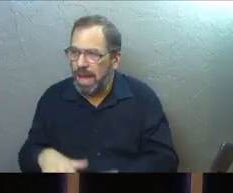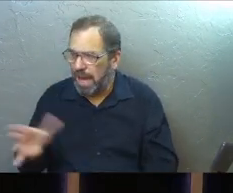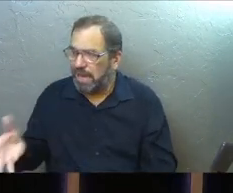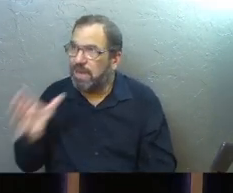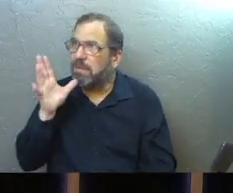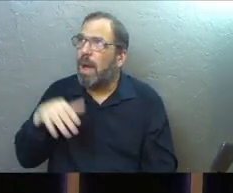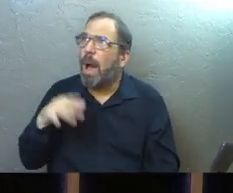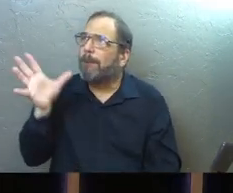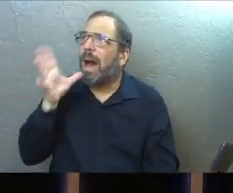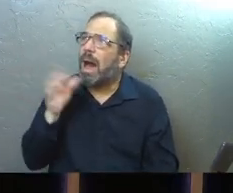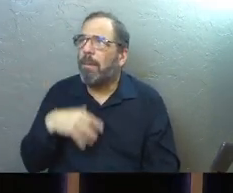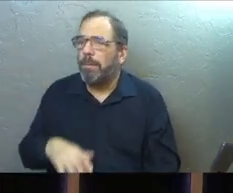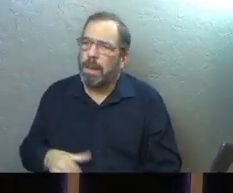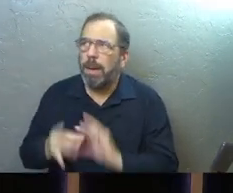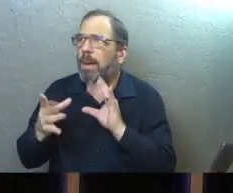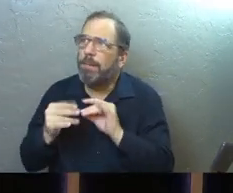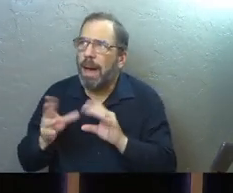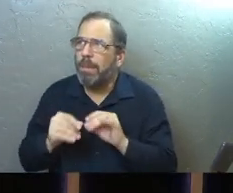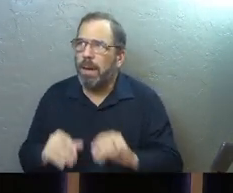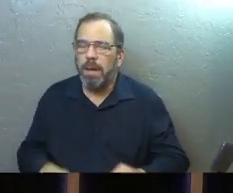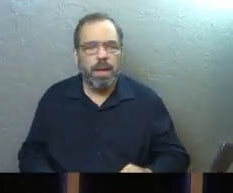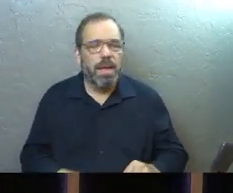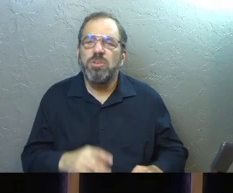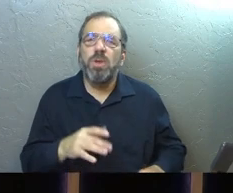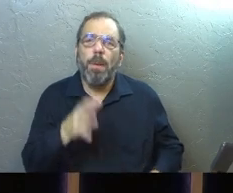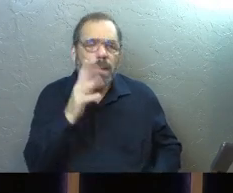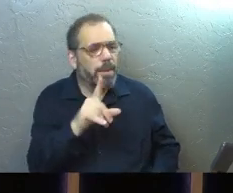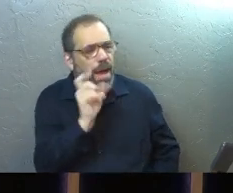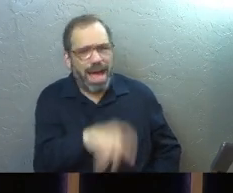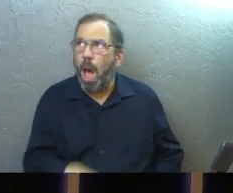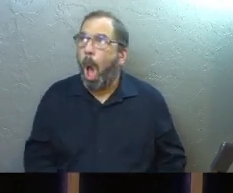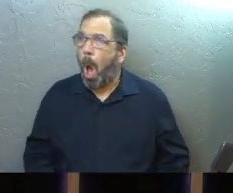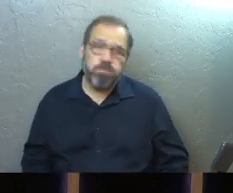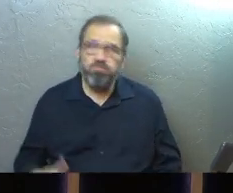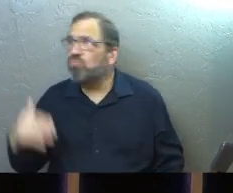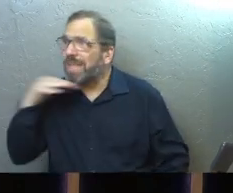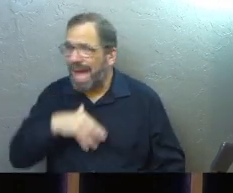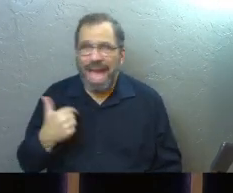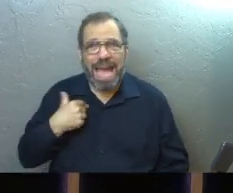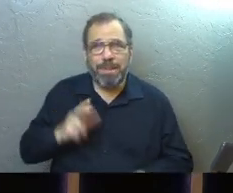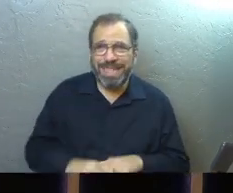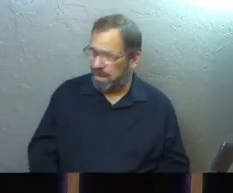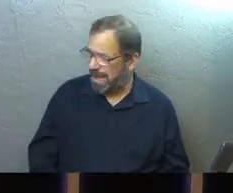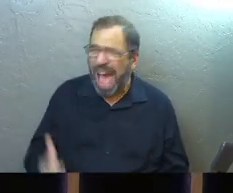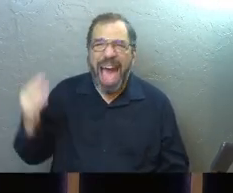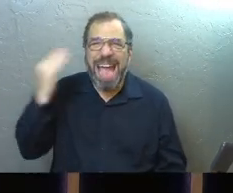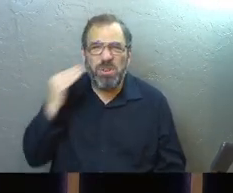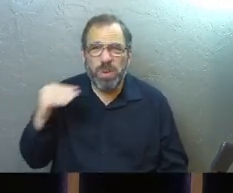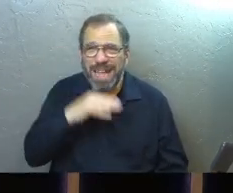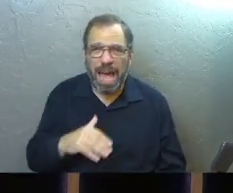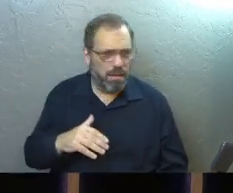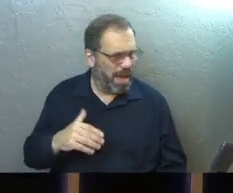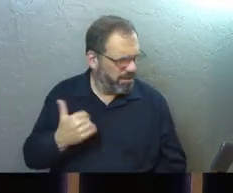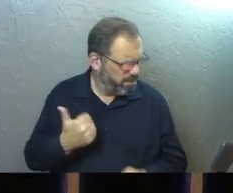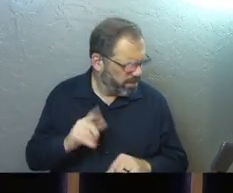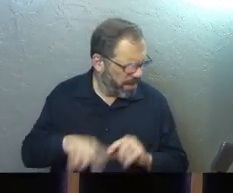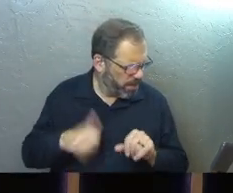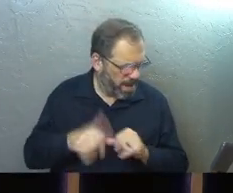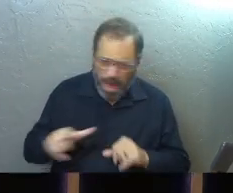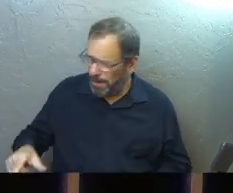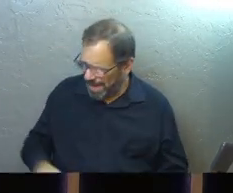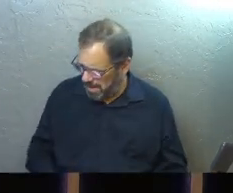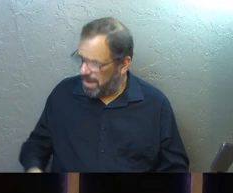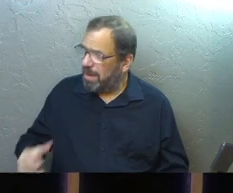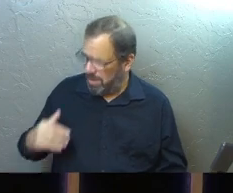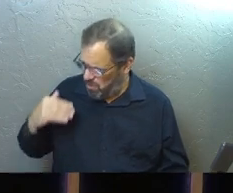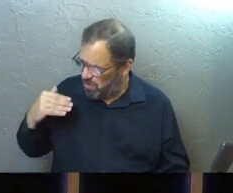to her. And the lie didn't even matter, right? Like, she's just asking him something, he just lies. And I was with him all day. I knew it was a lie. I don't even remember what happened. But he just